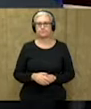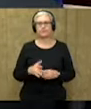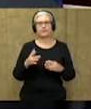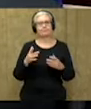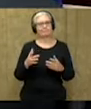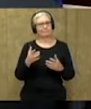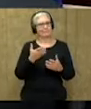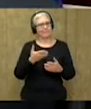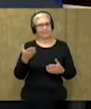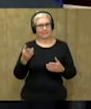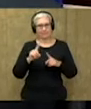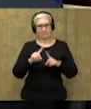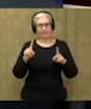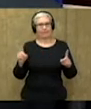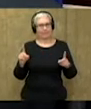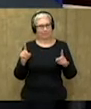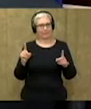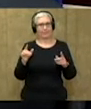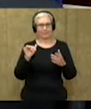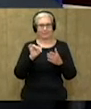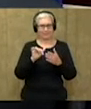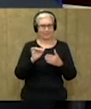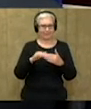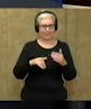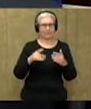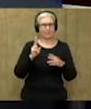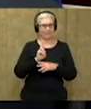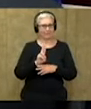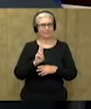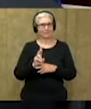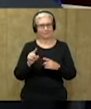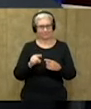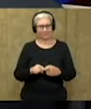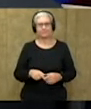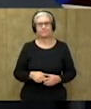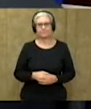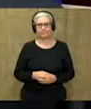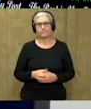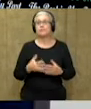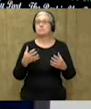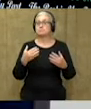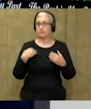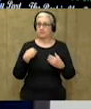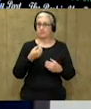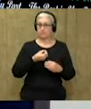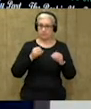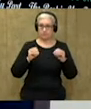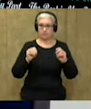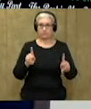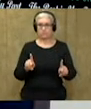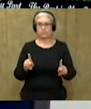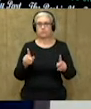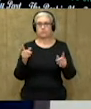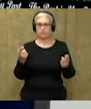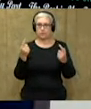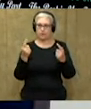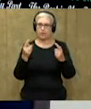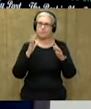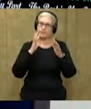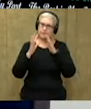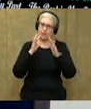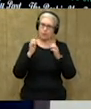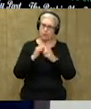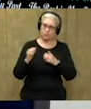different than they've ever been before. And, this is our opportunity and a time for us to be able to come and talk with you